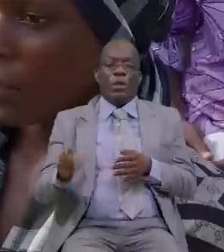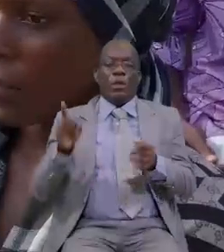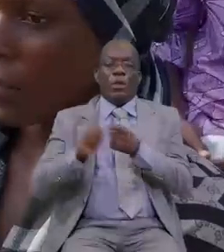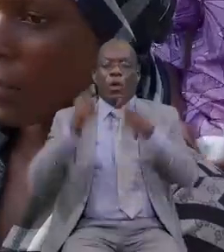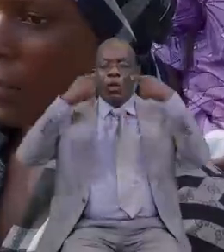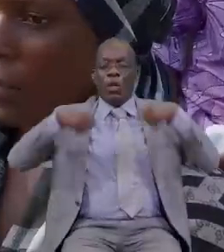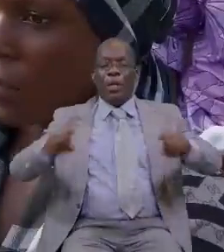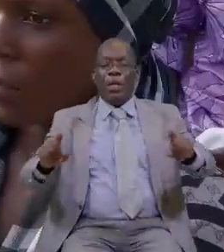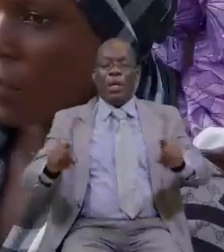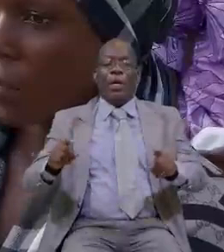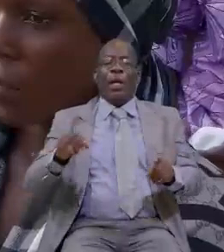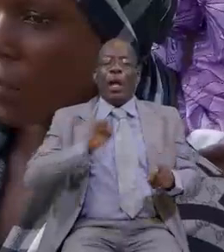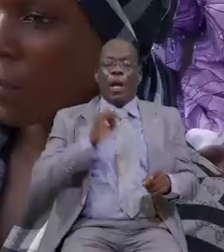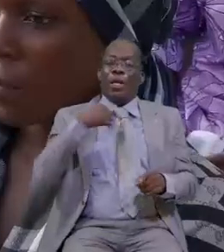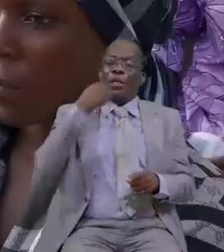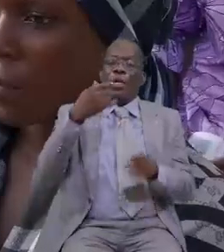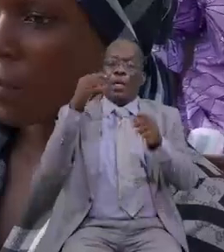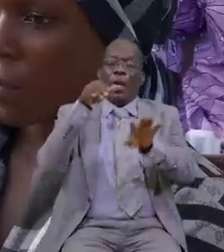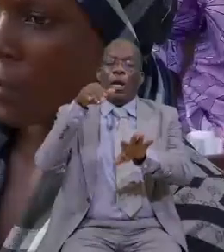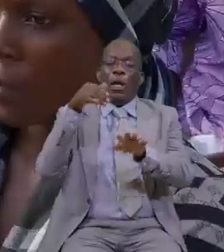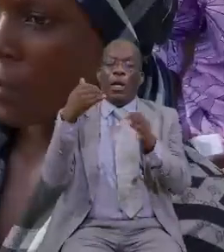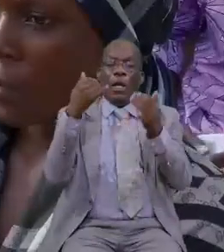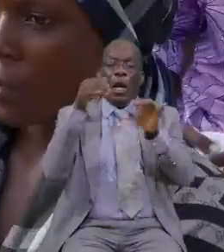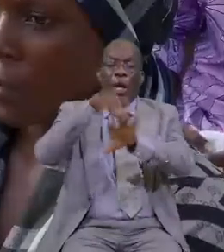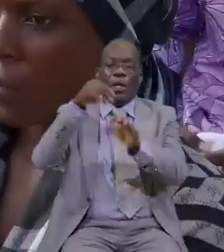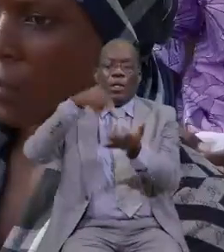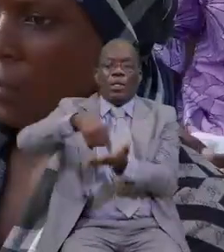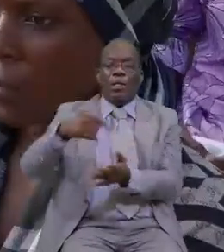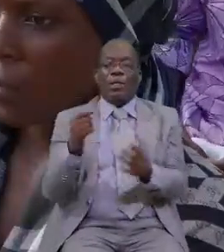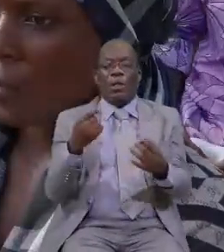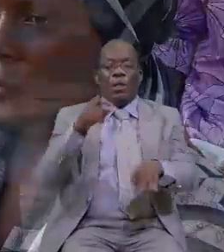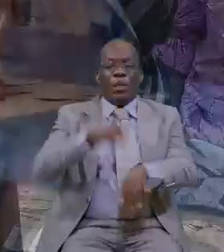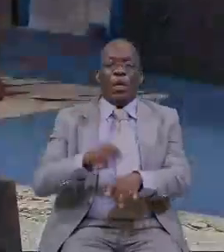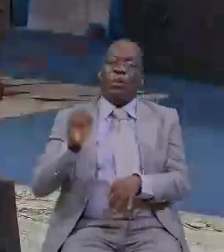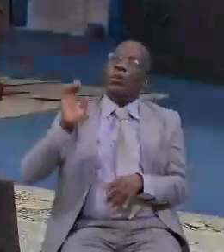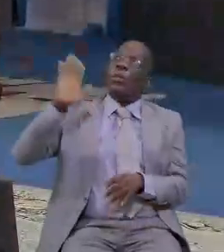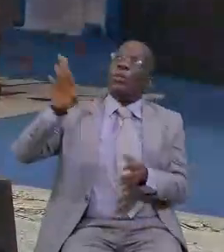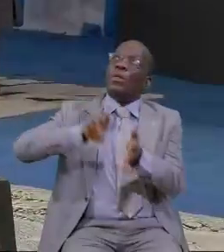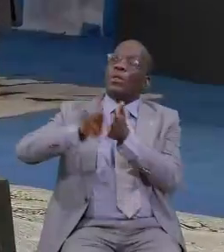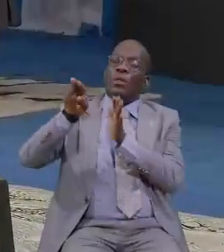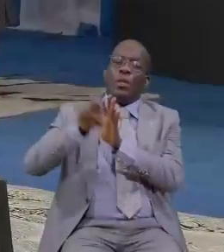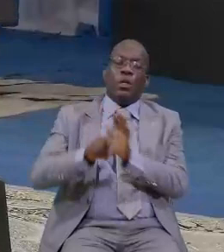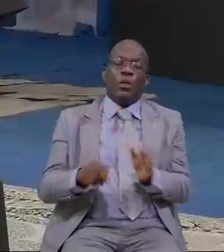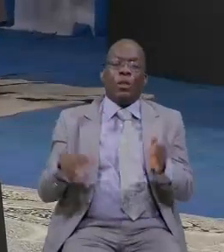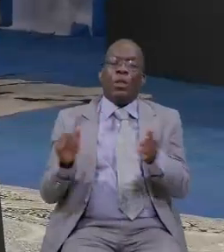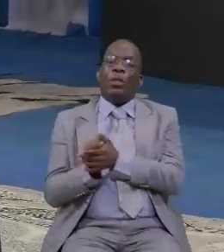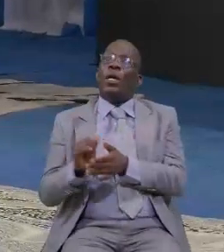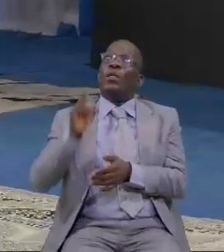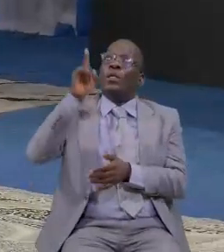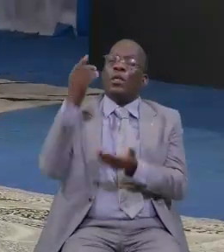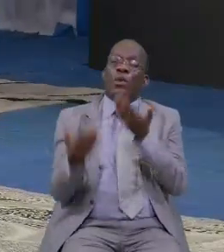this time, the his righteousness, that he might be just and